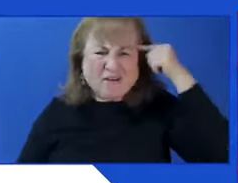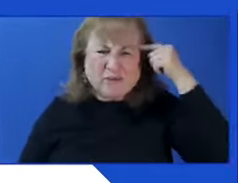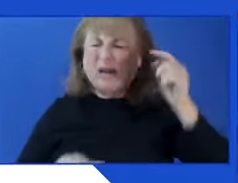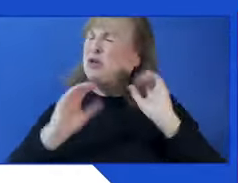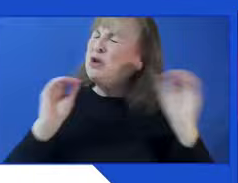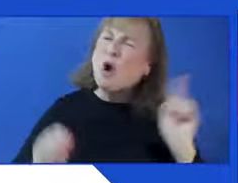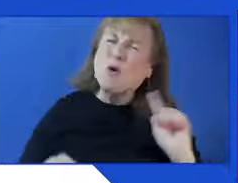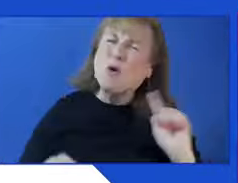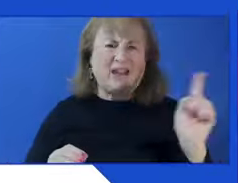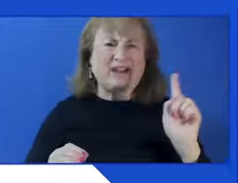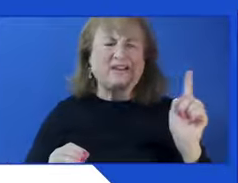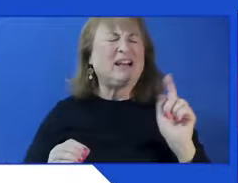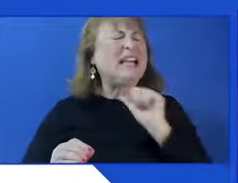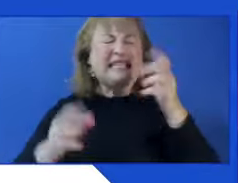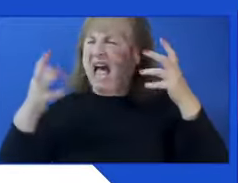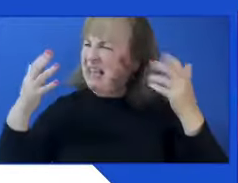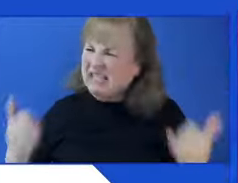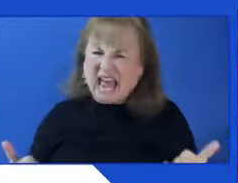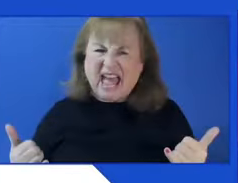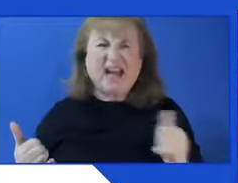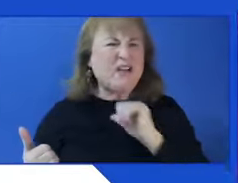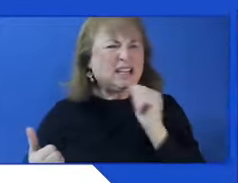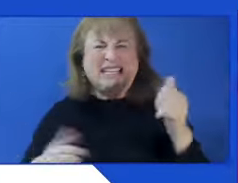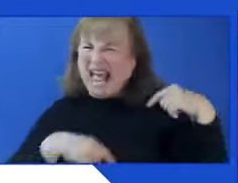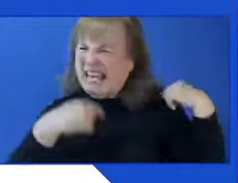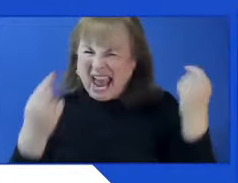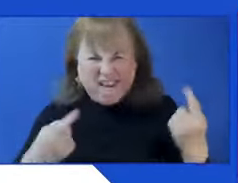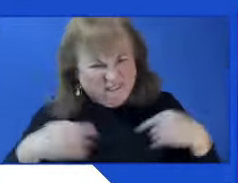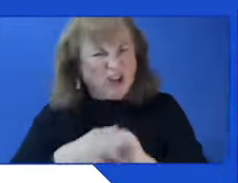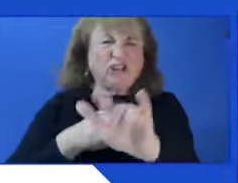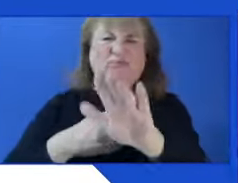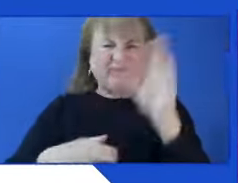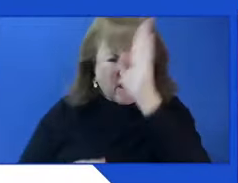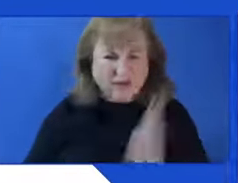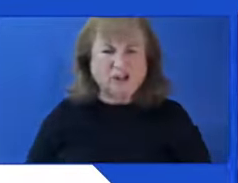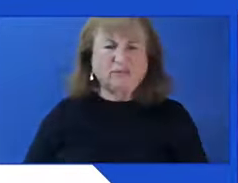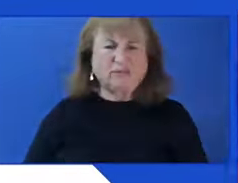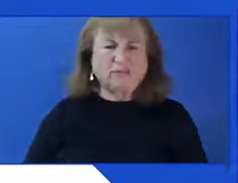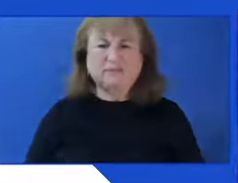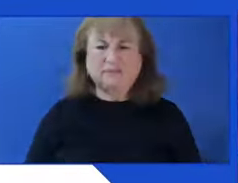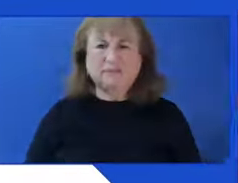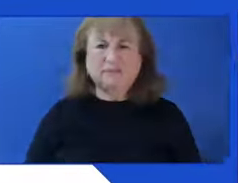nowhere, not now, not ever.